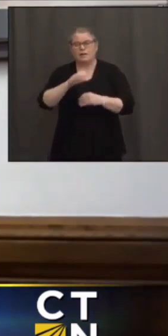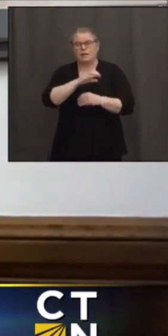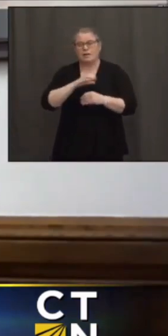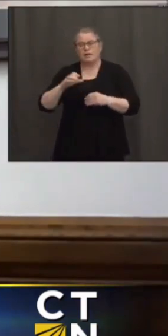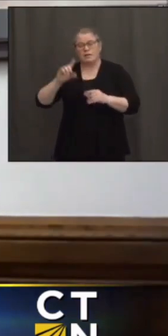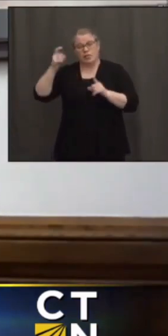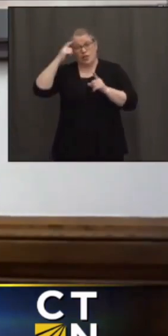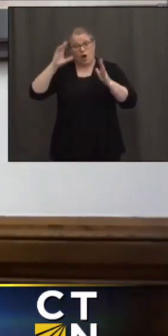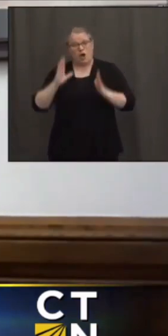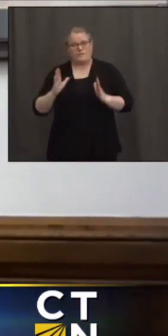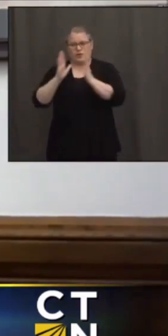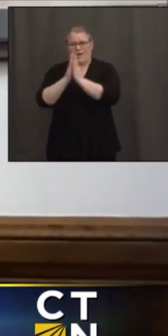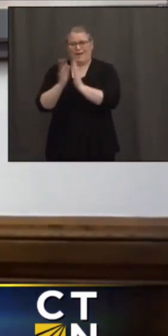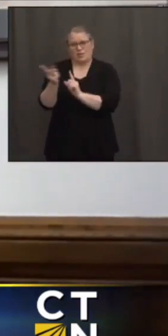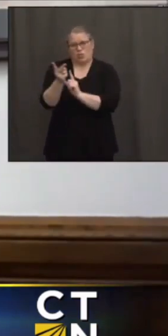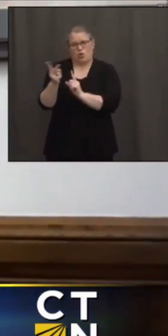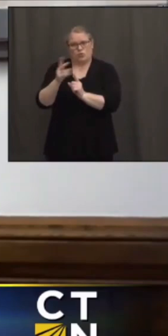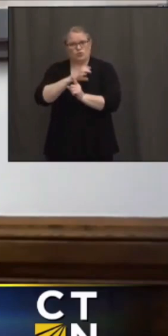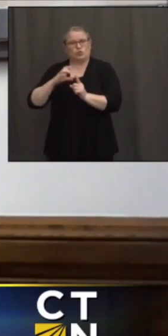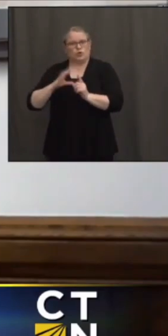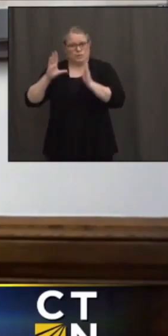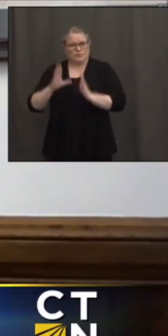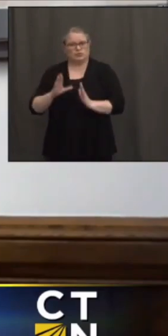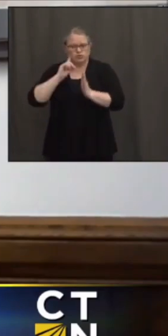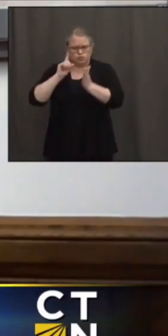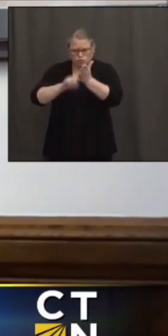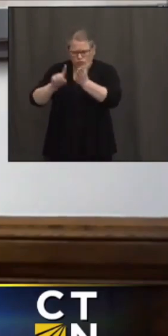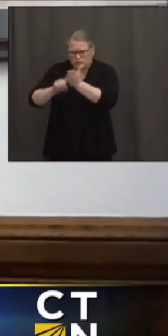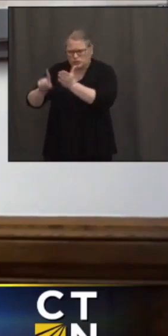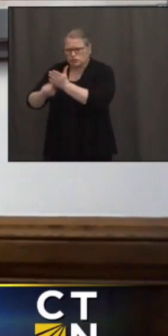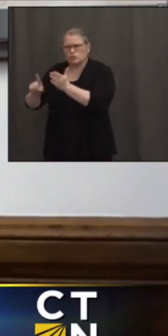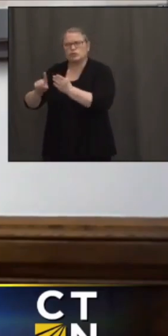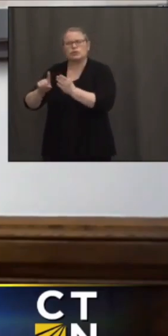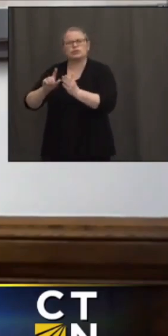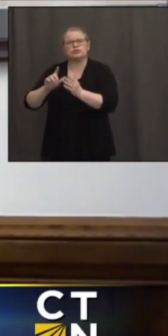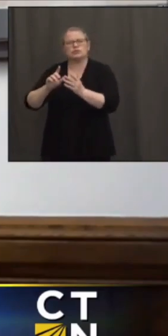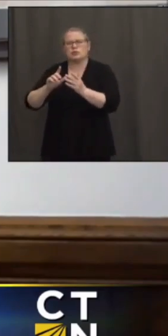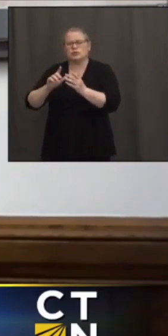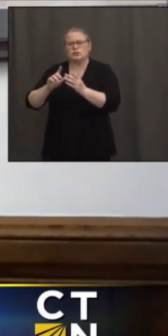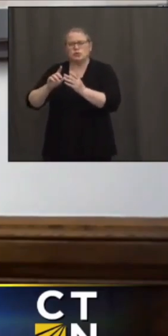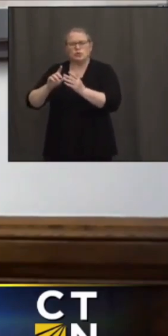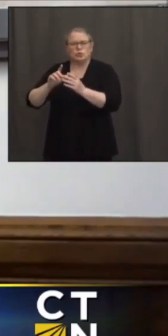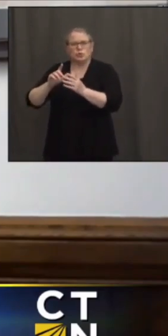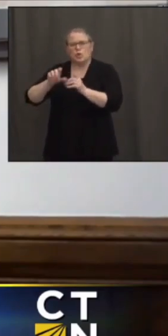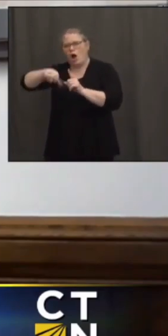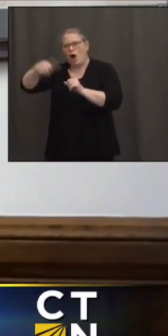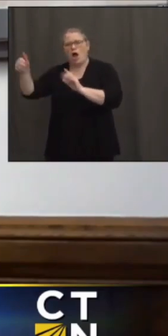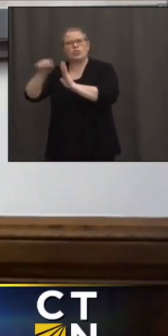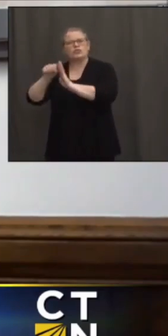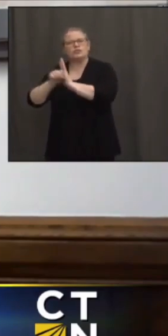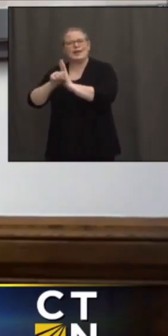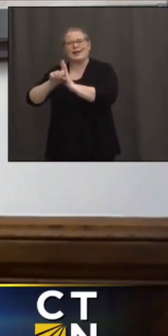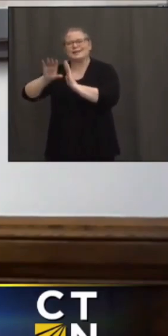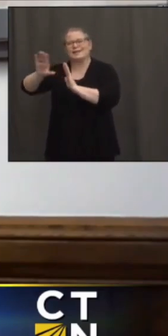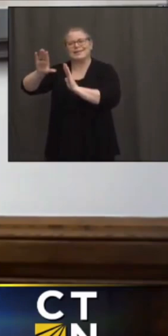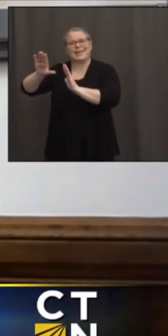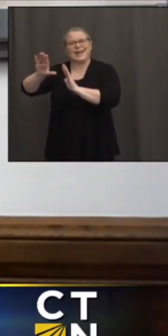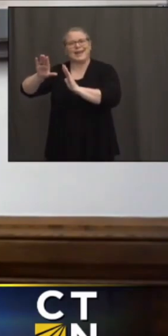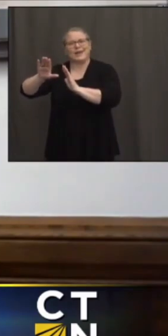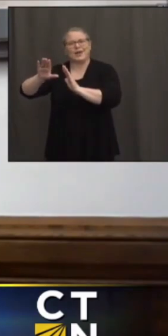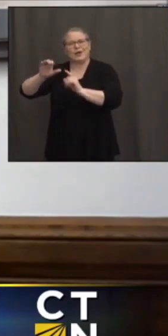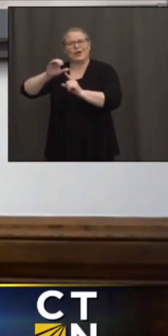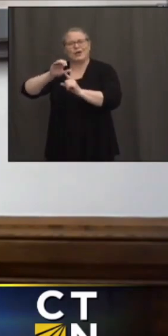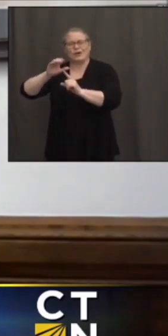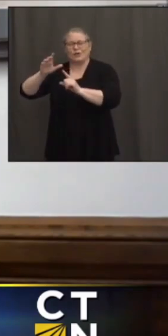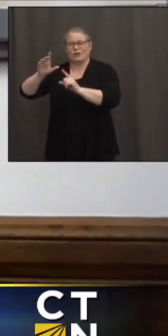really do the necessary research, to inquire with their counterparts in other states, to really look at the data and really come back